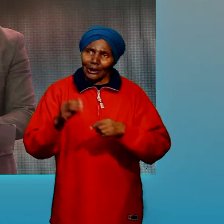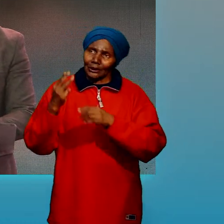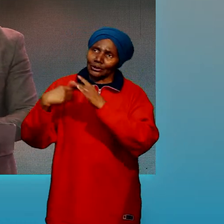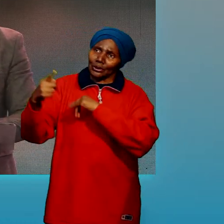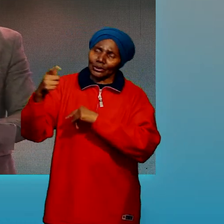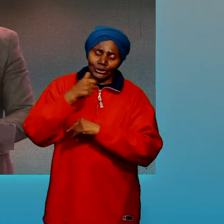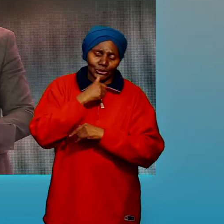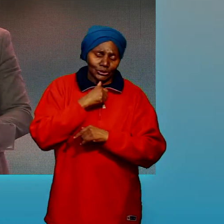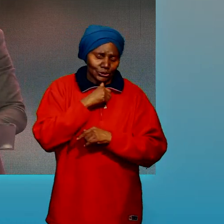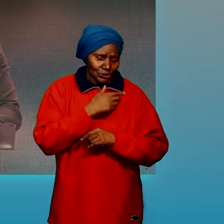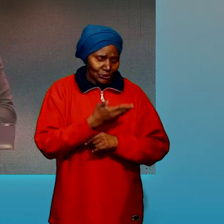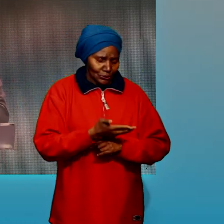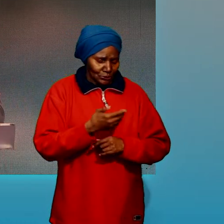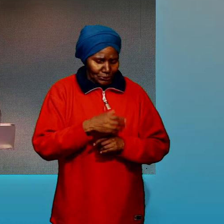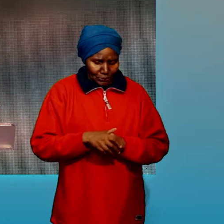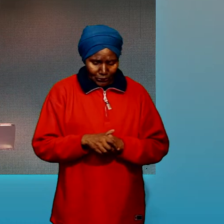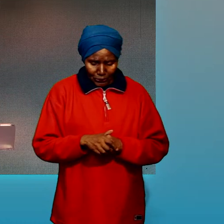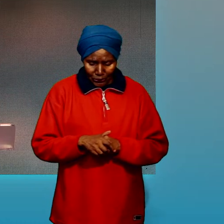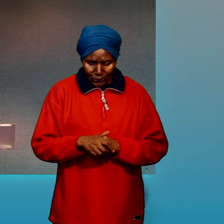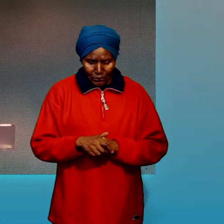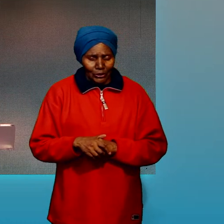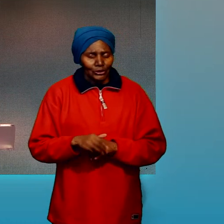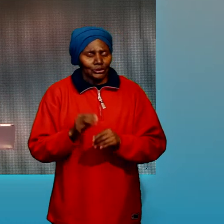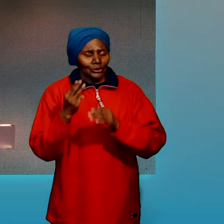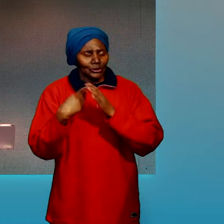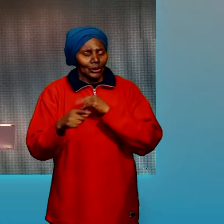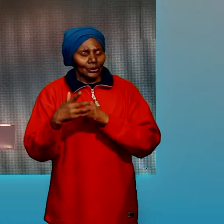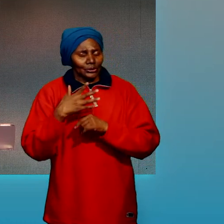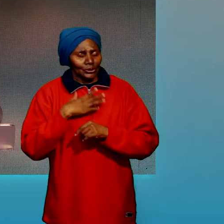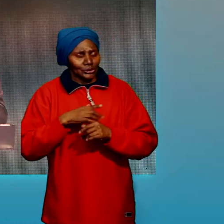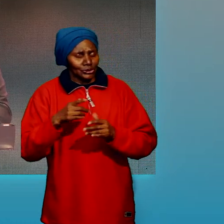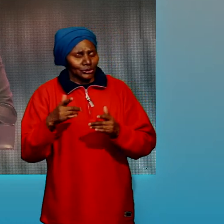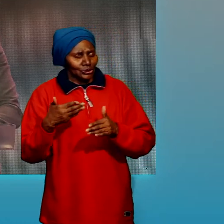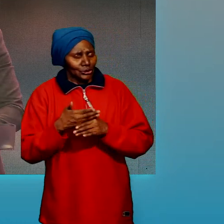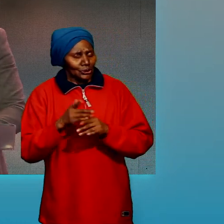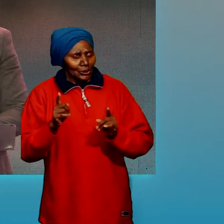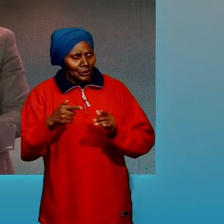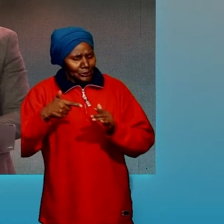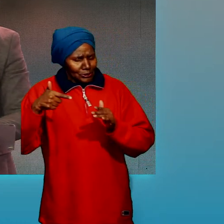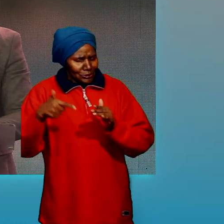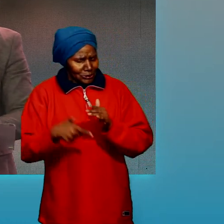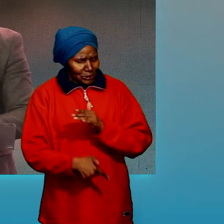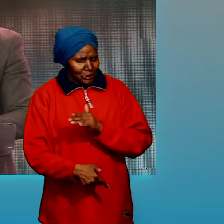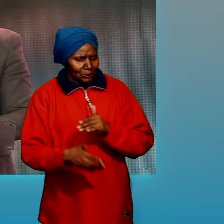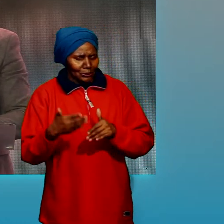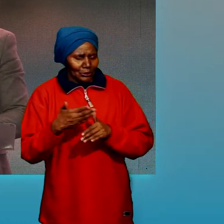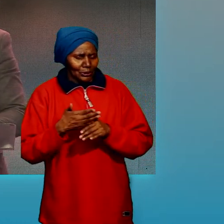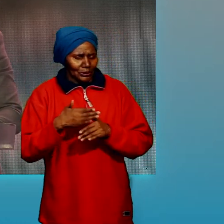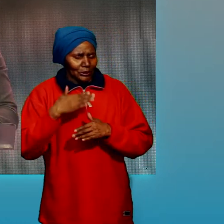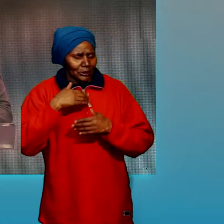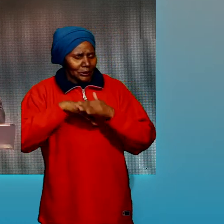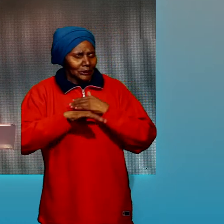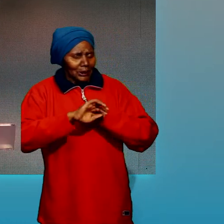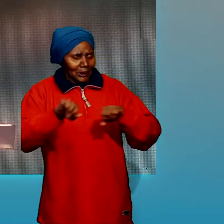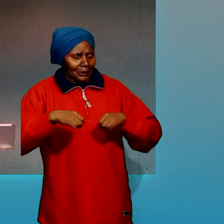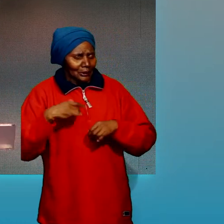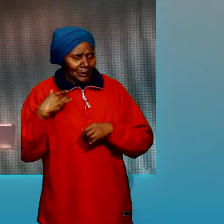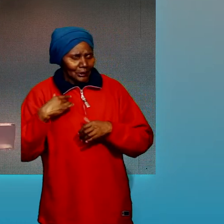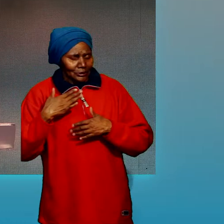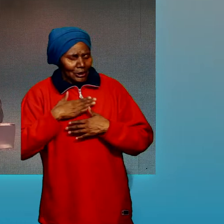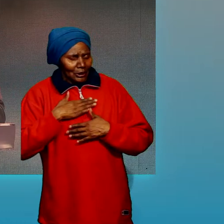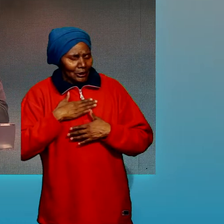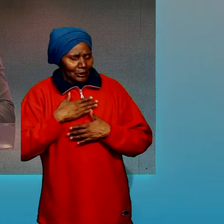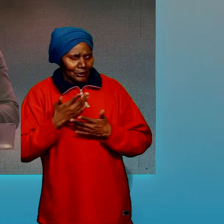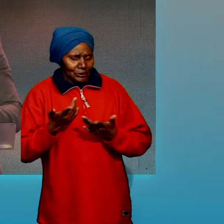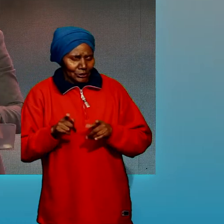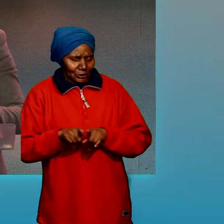God. God is always wanting to do a deep work in our hearts and lives. He wants to shape us. He wants to refine us.